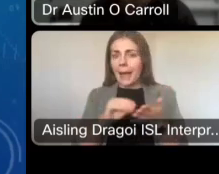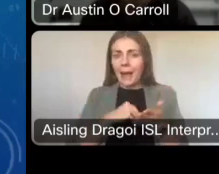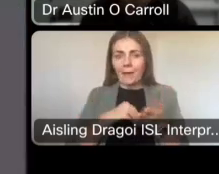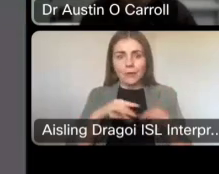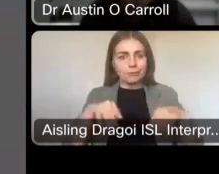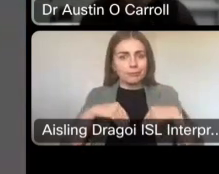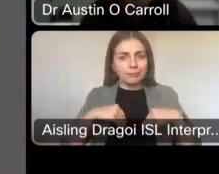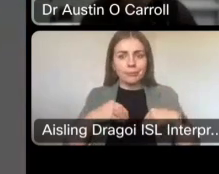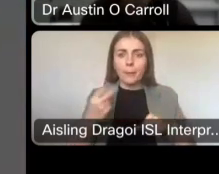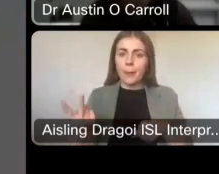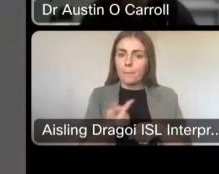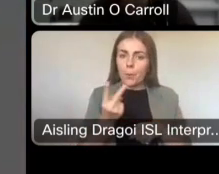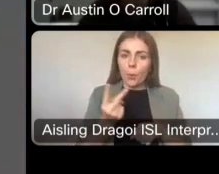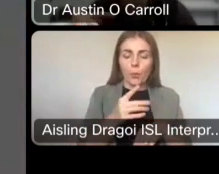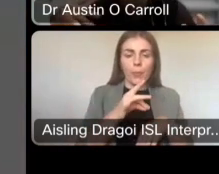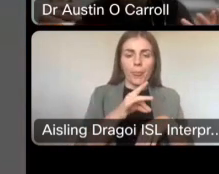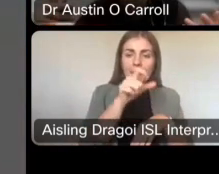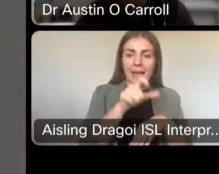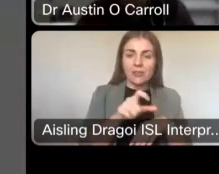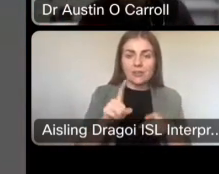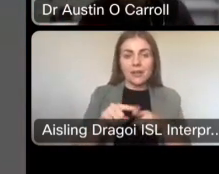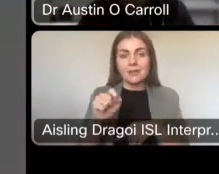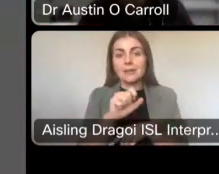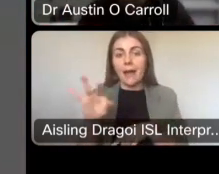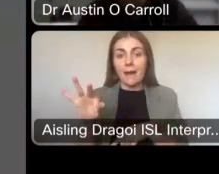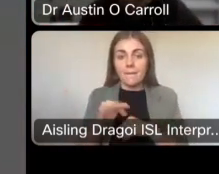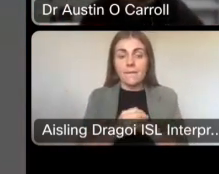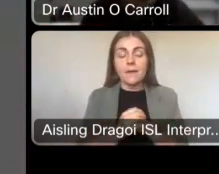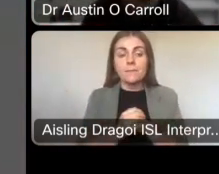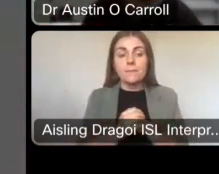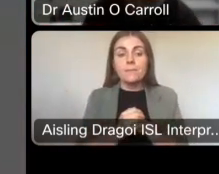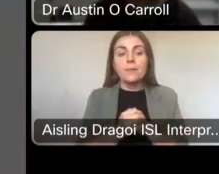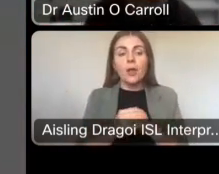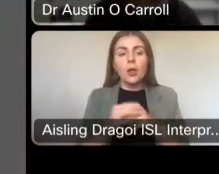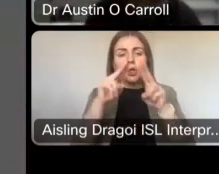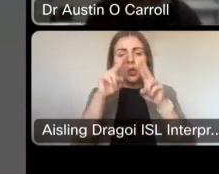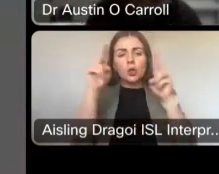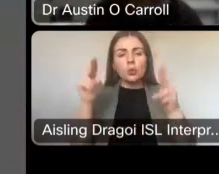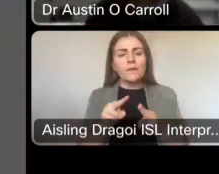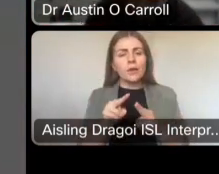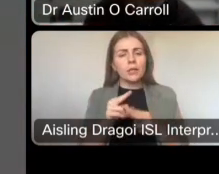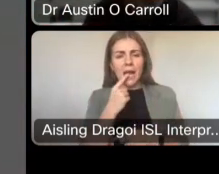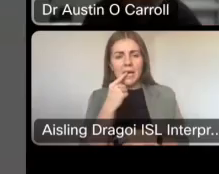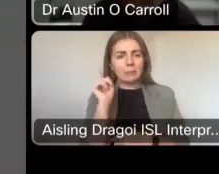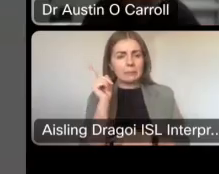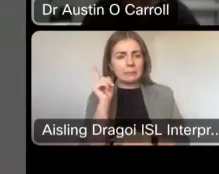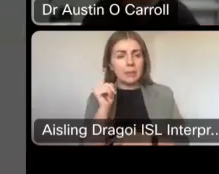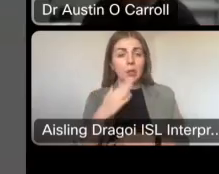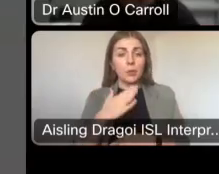staff. And it's the idea of universal precautions. You just presume everybody has